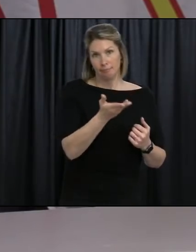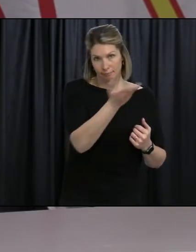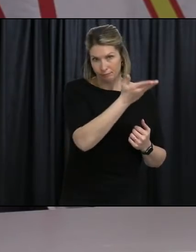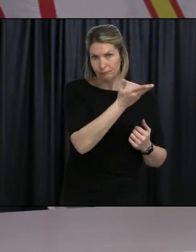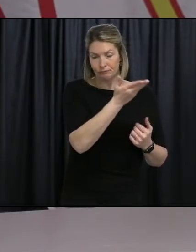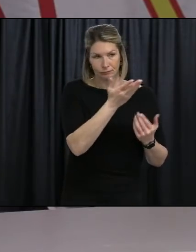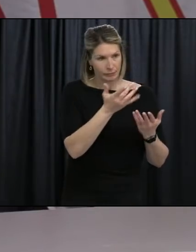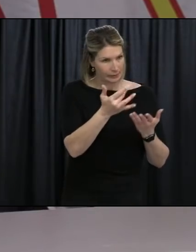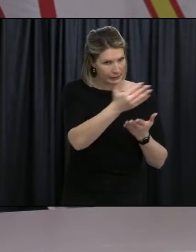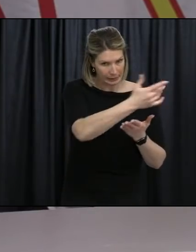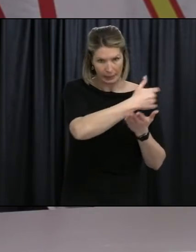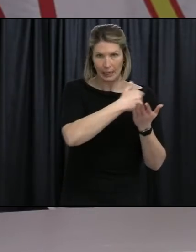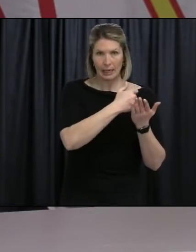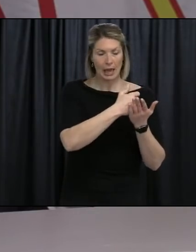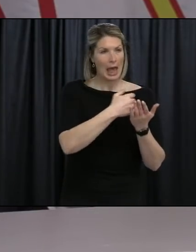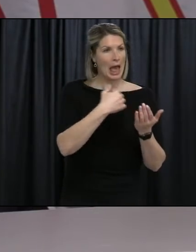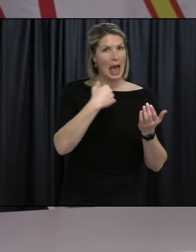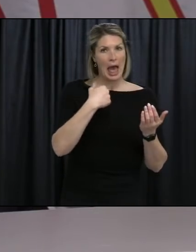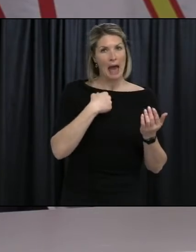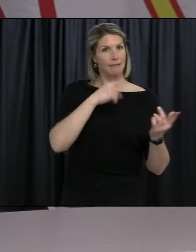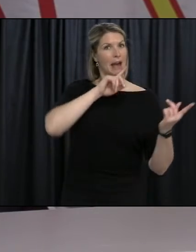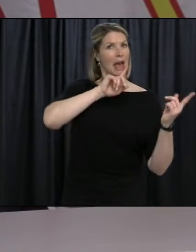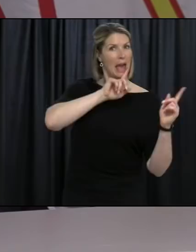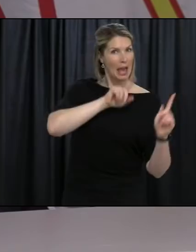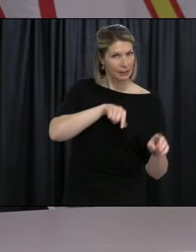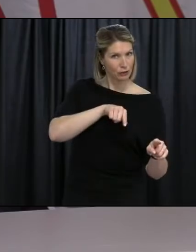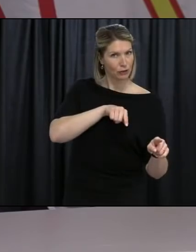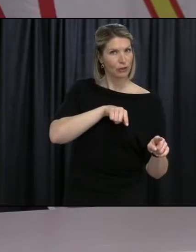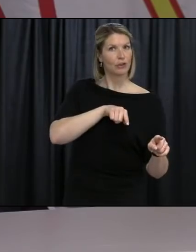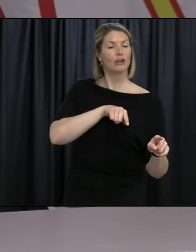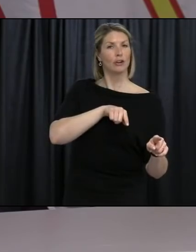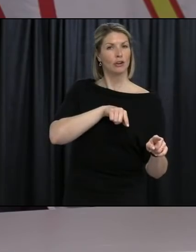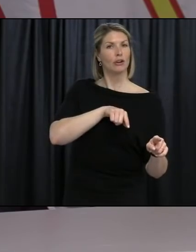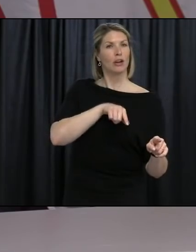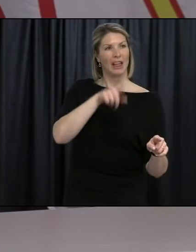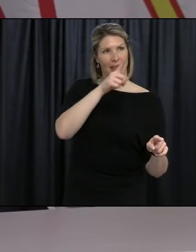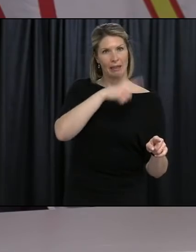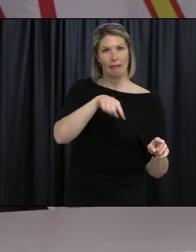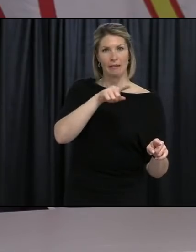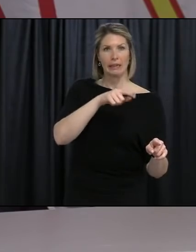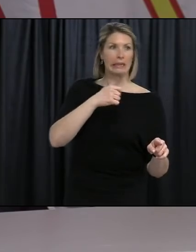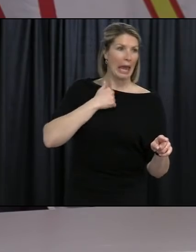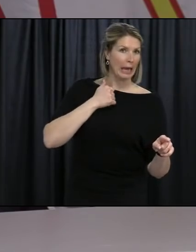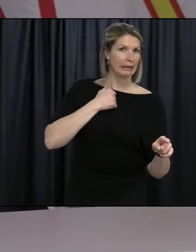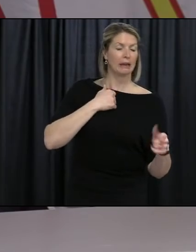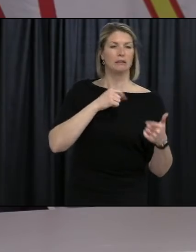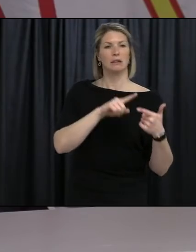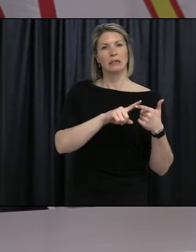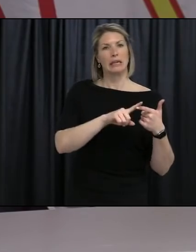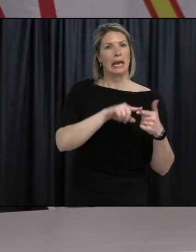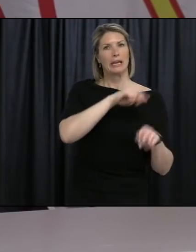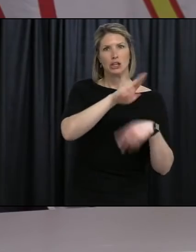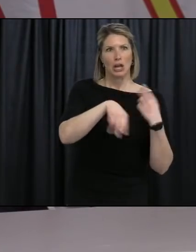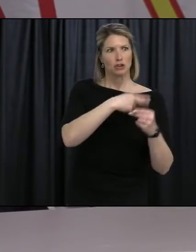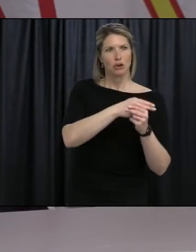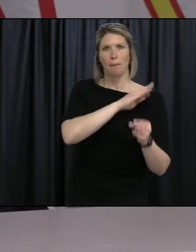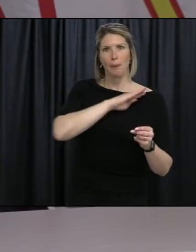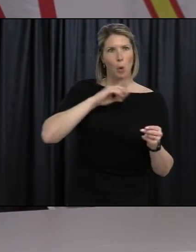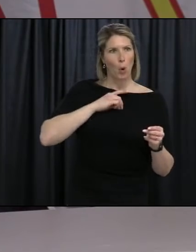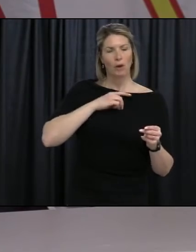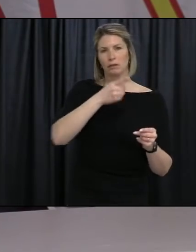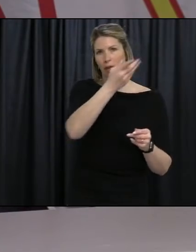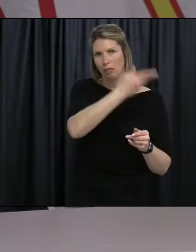reevaluated, and Health Canada has a look at all of that, and the National Advisory Committee on Immunisation has a look at all of that,